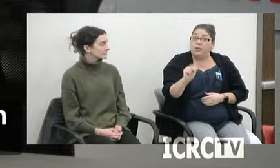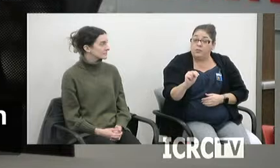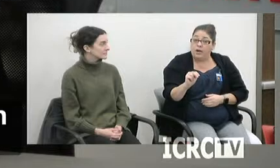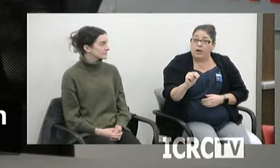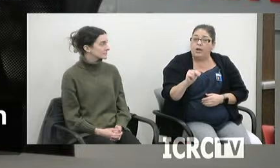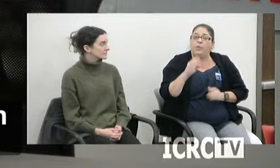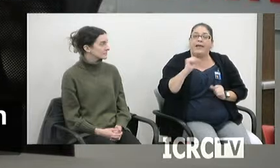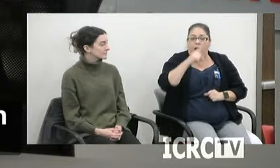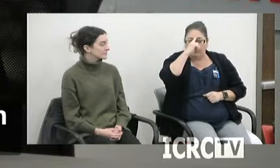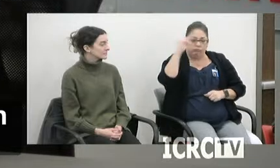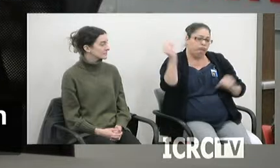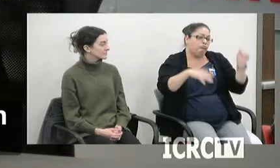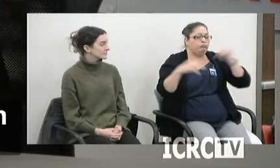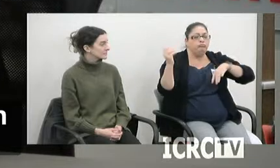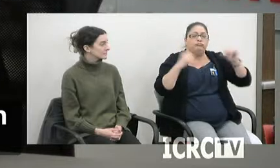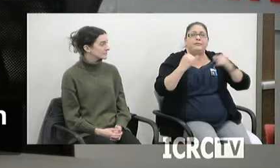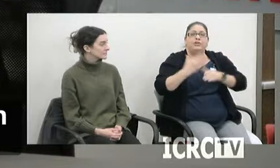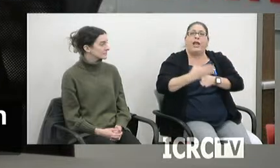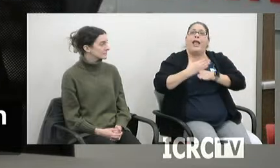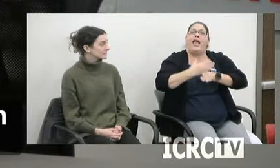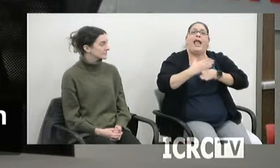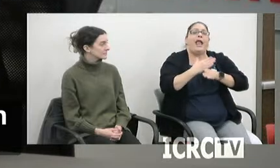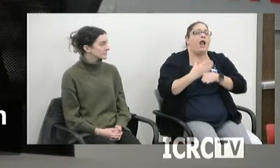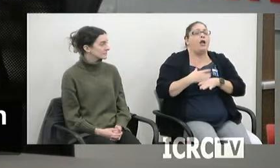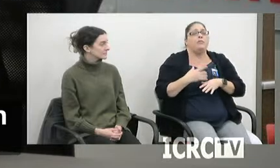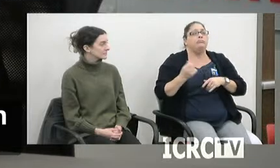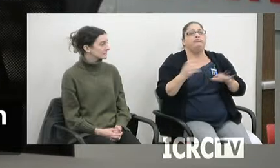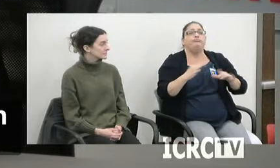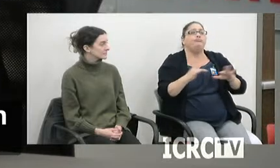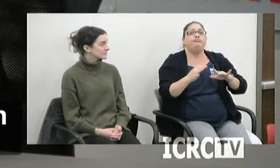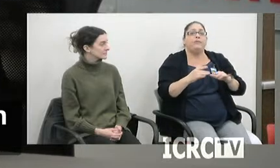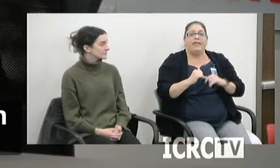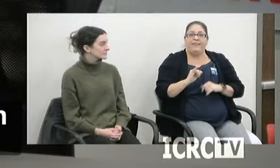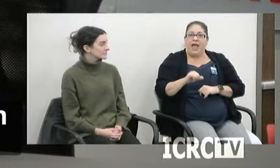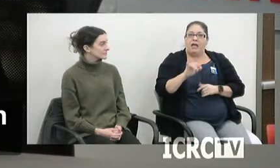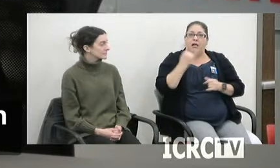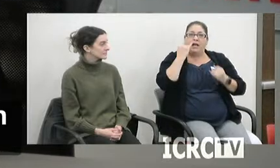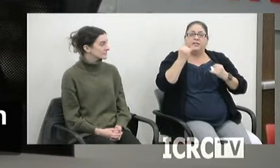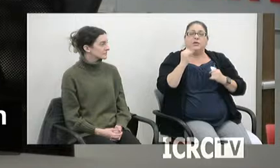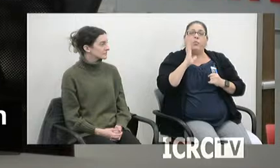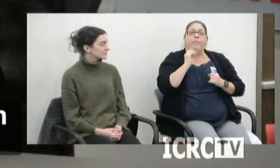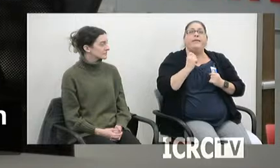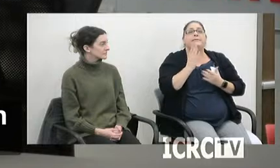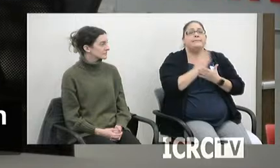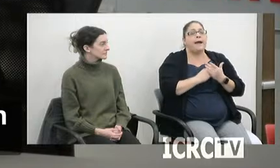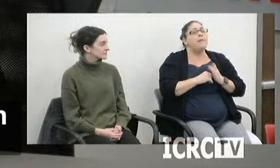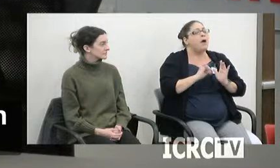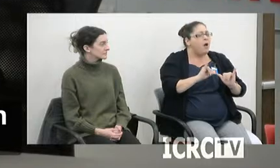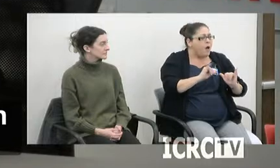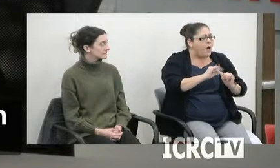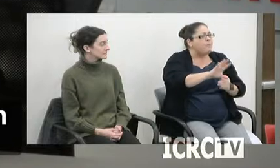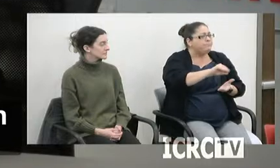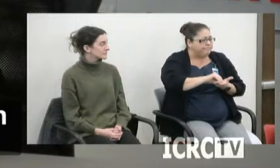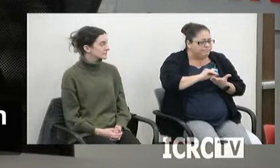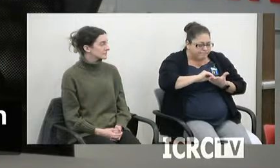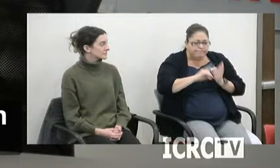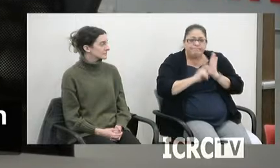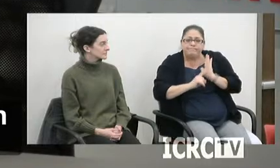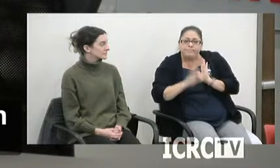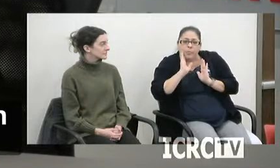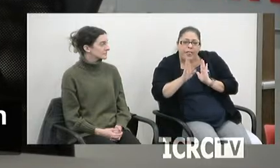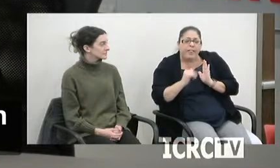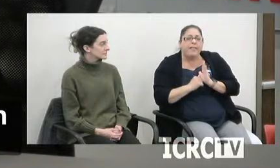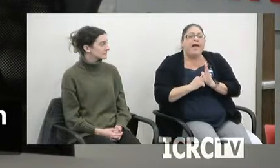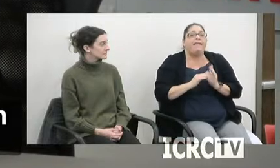share ideas, and I'm excited about that. Those ideas will be vetted, some research will be done, our administration will come back in